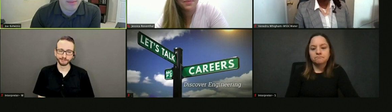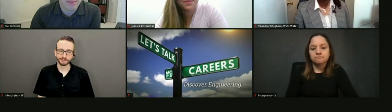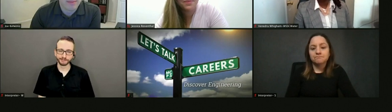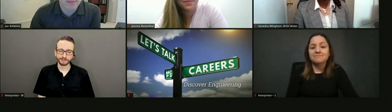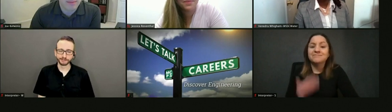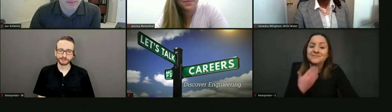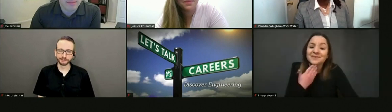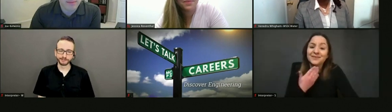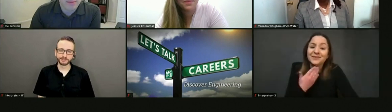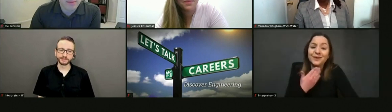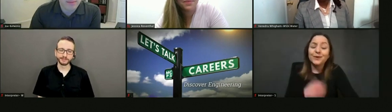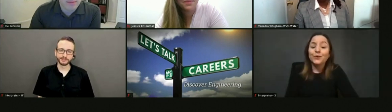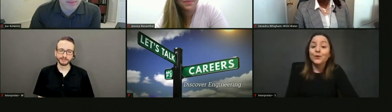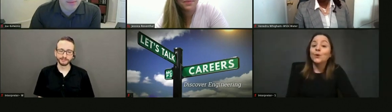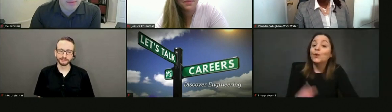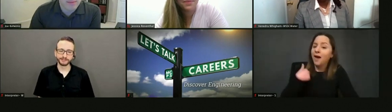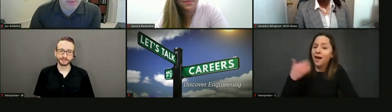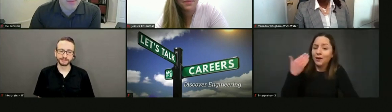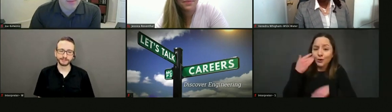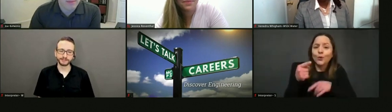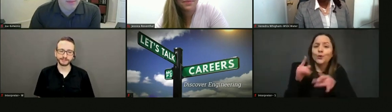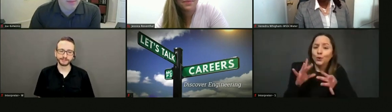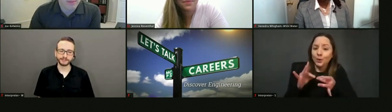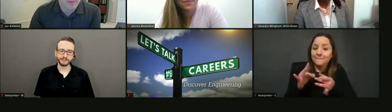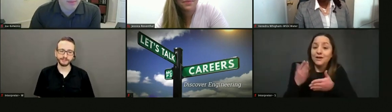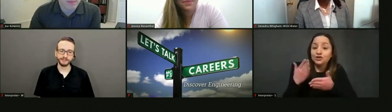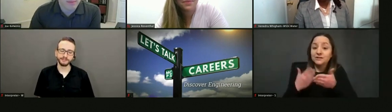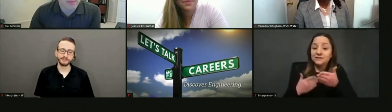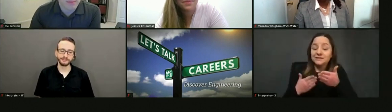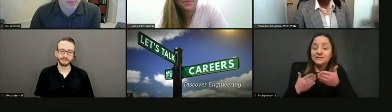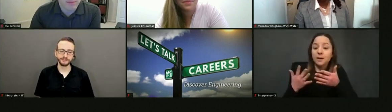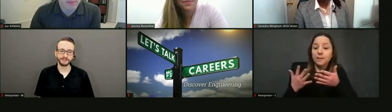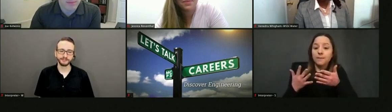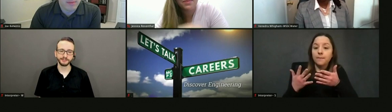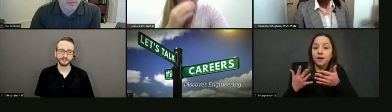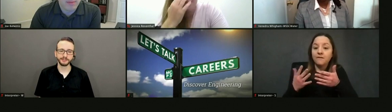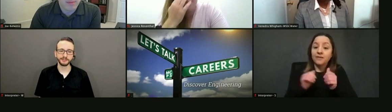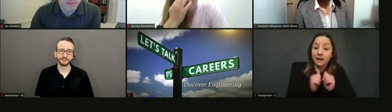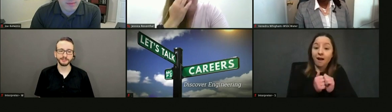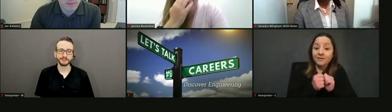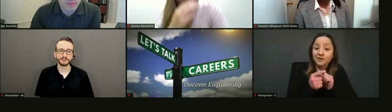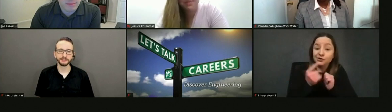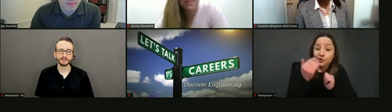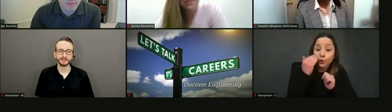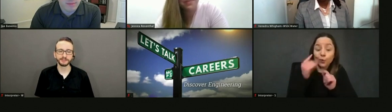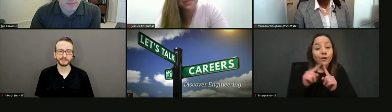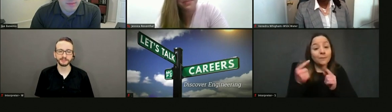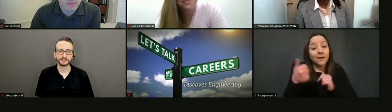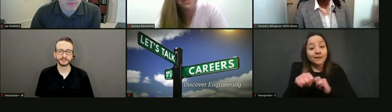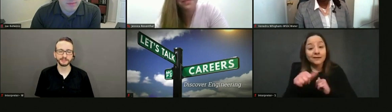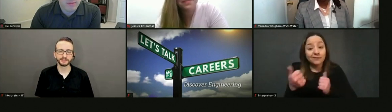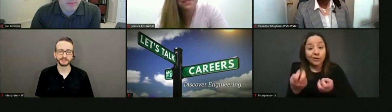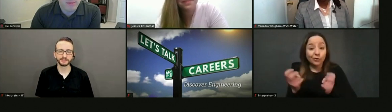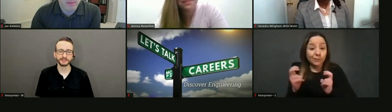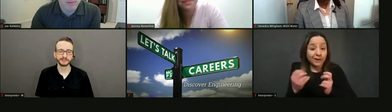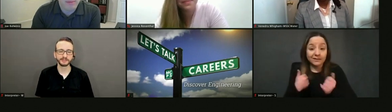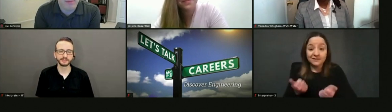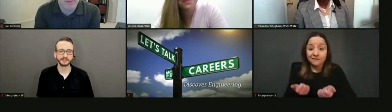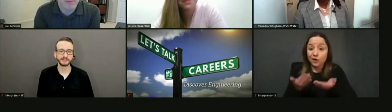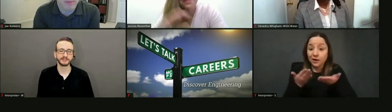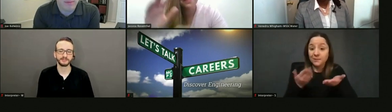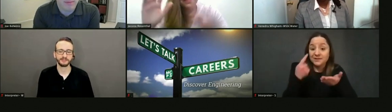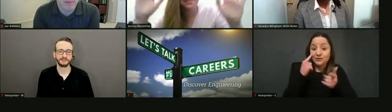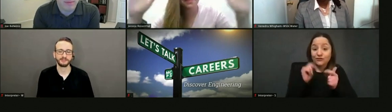Thank you. And I know you mentioned some of the contests that you're aware of, but do any of the other panelists have recommendations